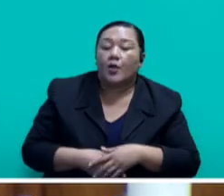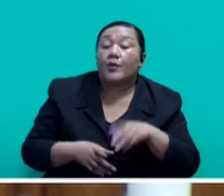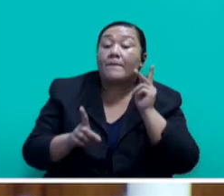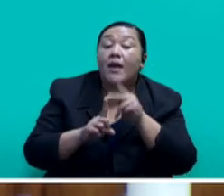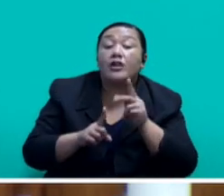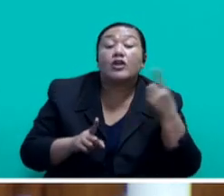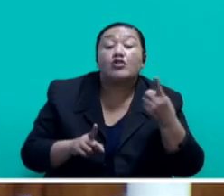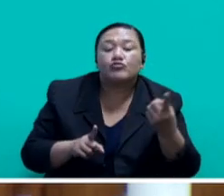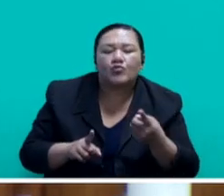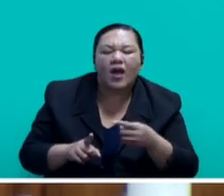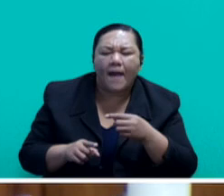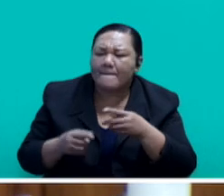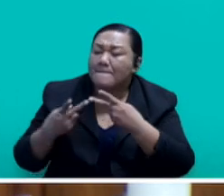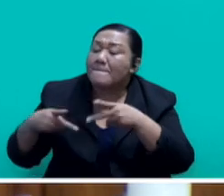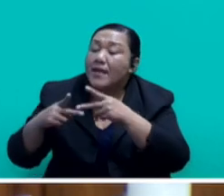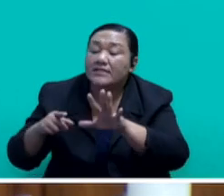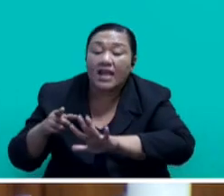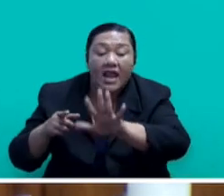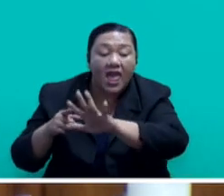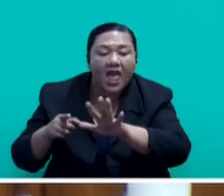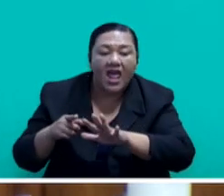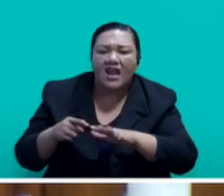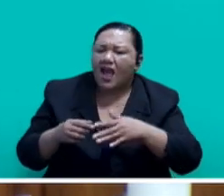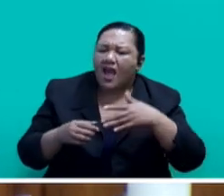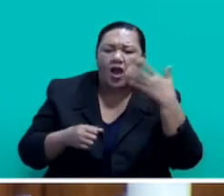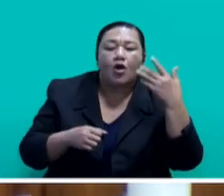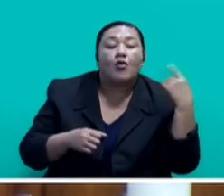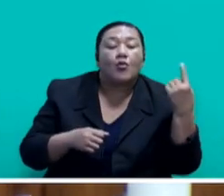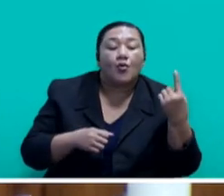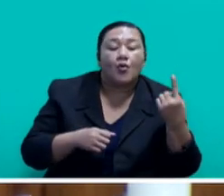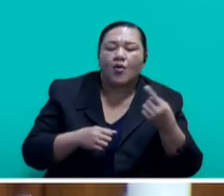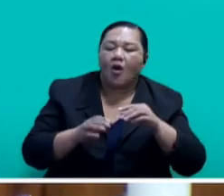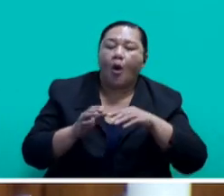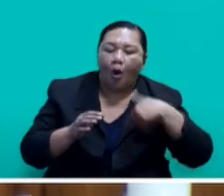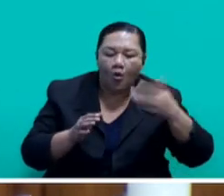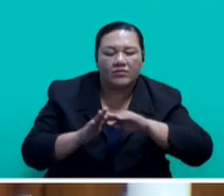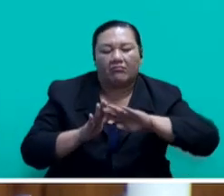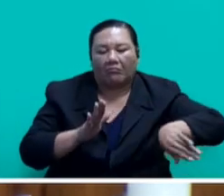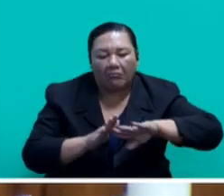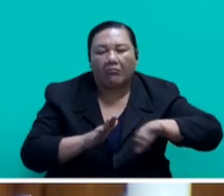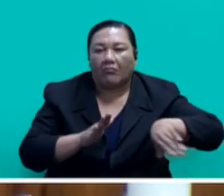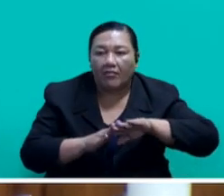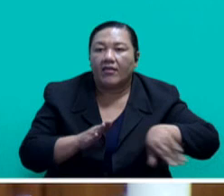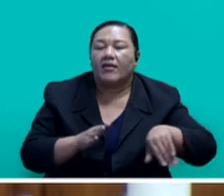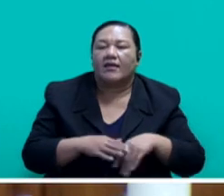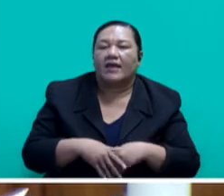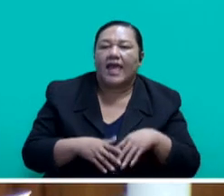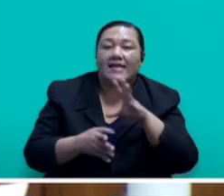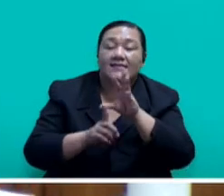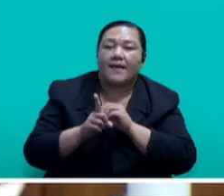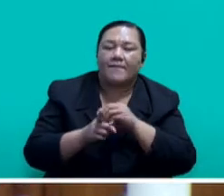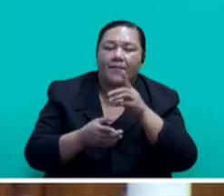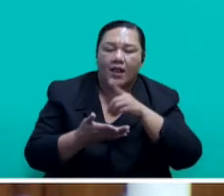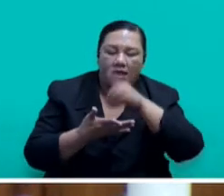previous government for the 16 years they were there. For example, education, health,